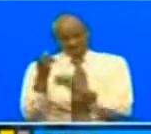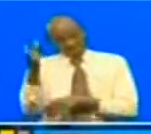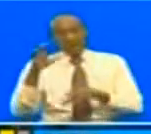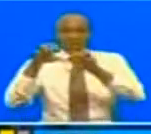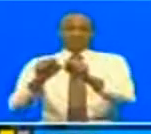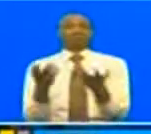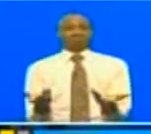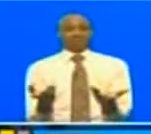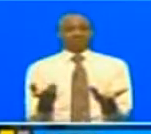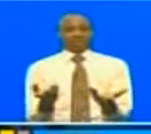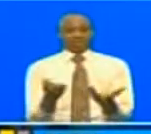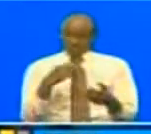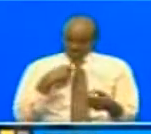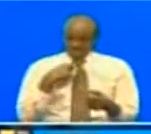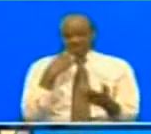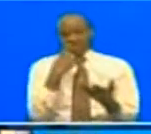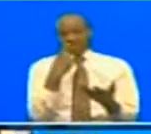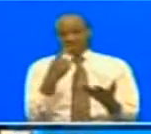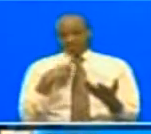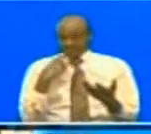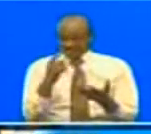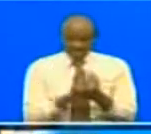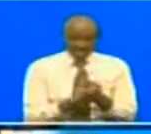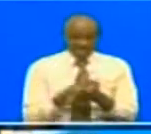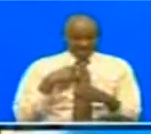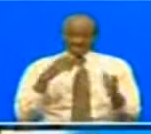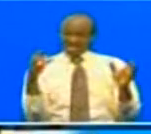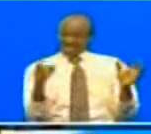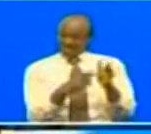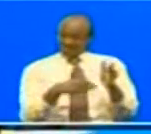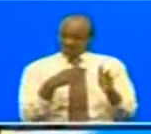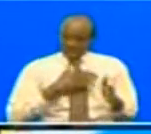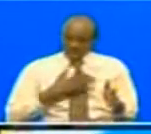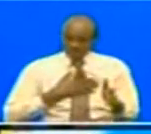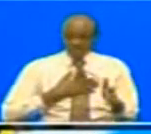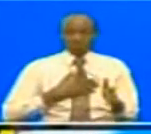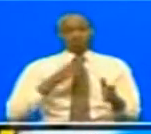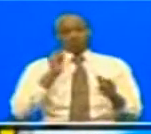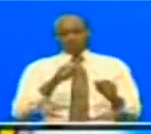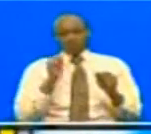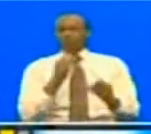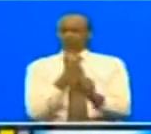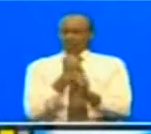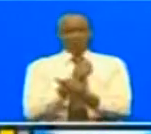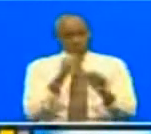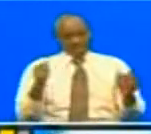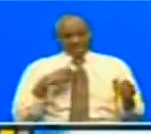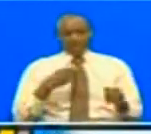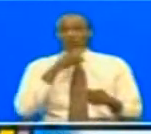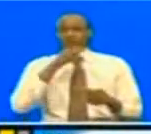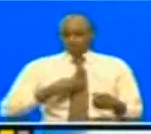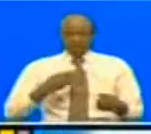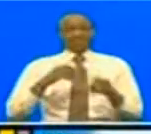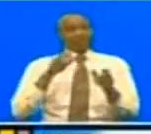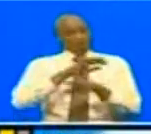world. So as I look at my ambition for the company is to make us one of the best performing consumer product companies in the